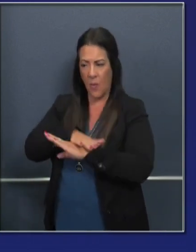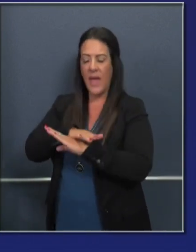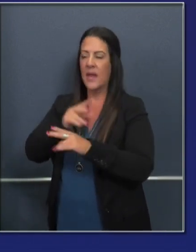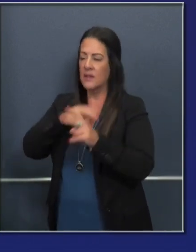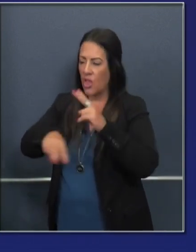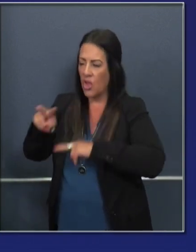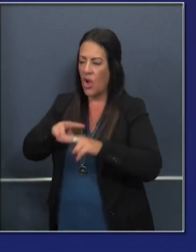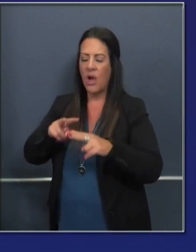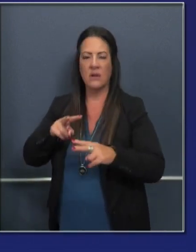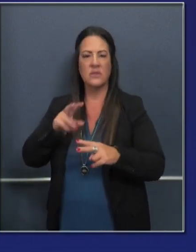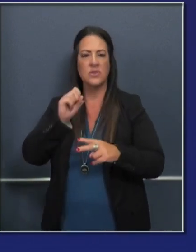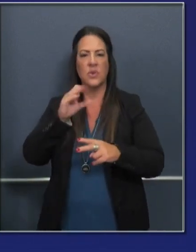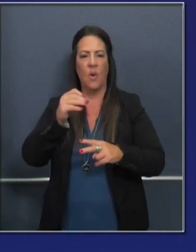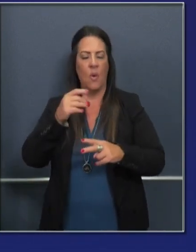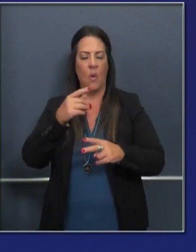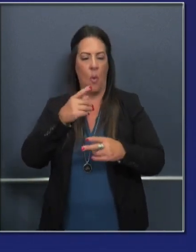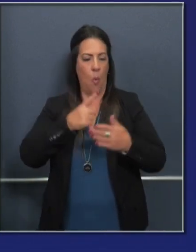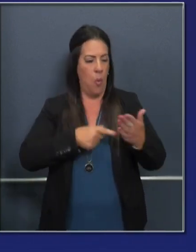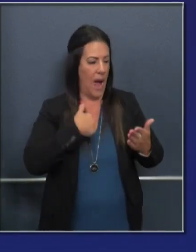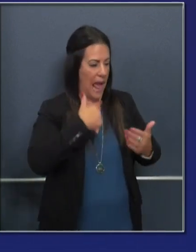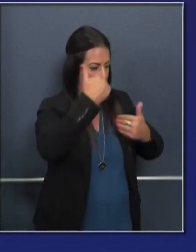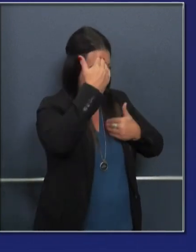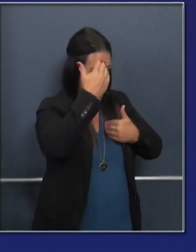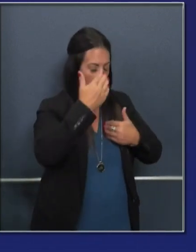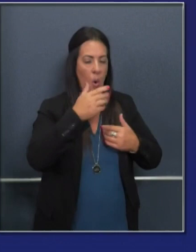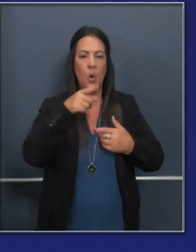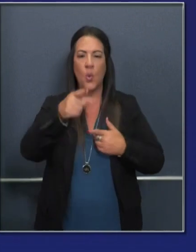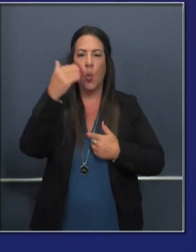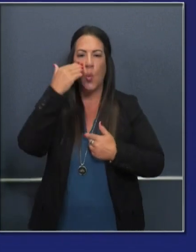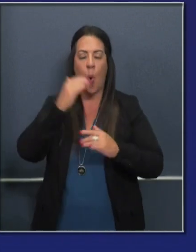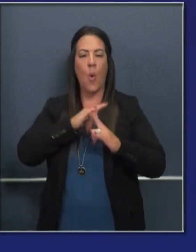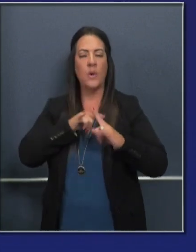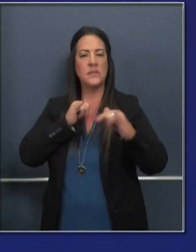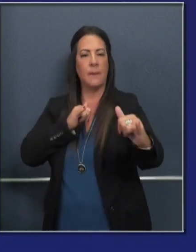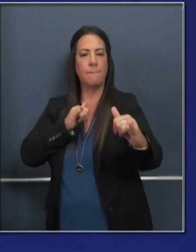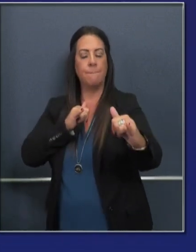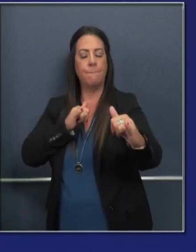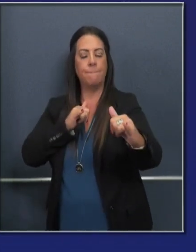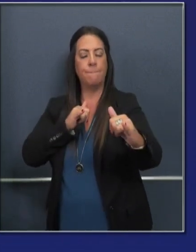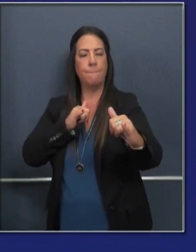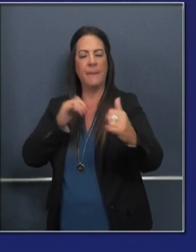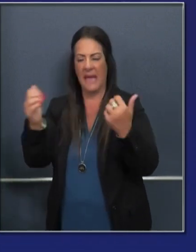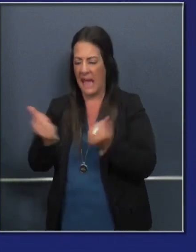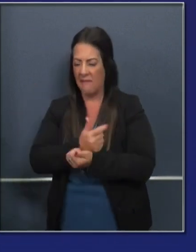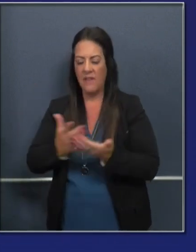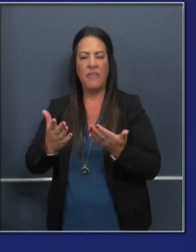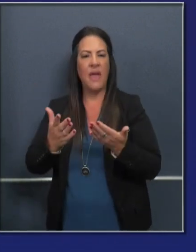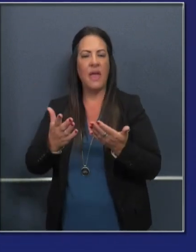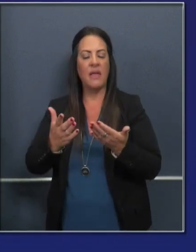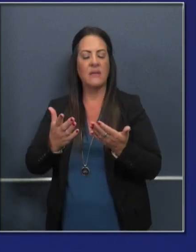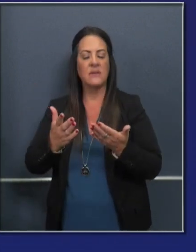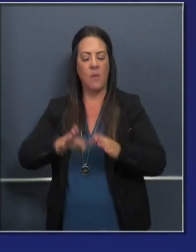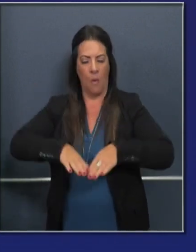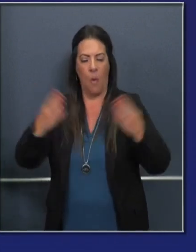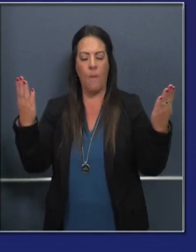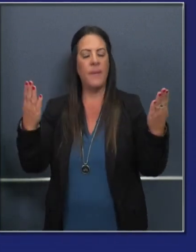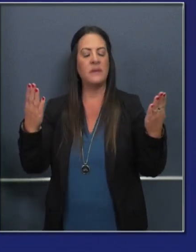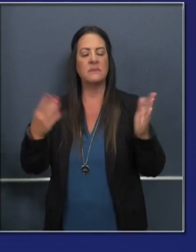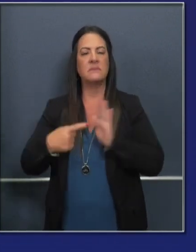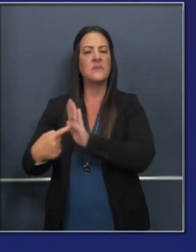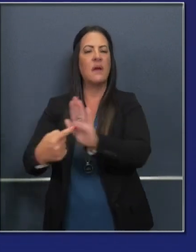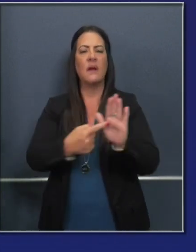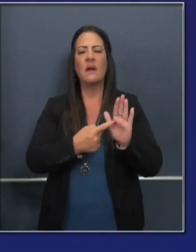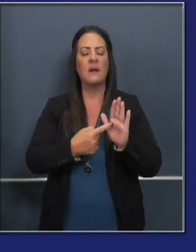transparent as possible. Again, encouraging all of us with the knowledge that we possess currently